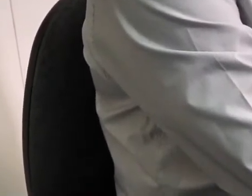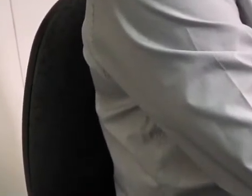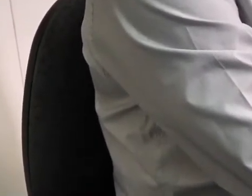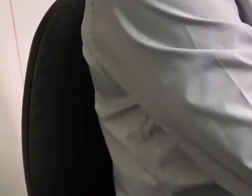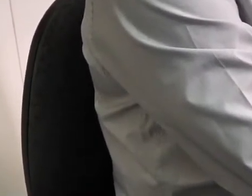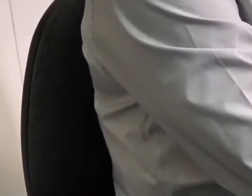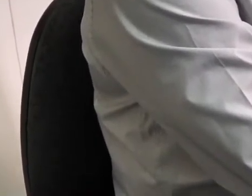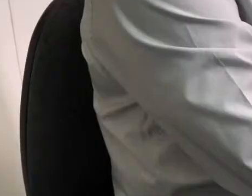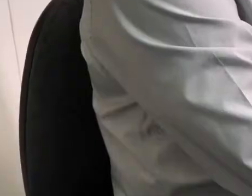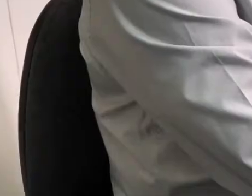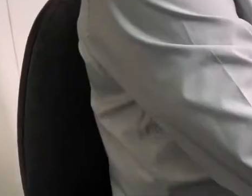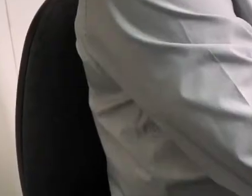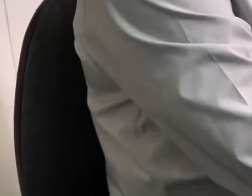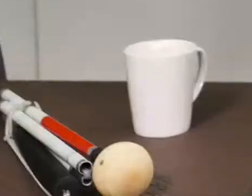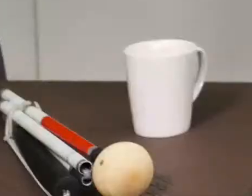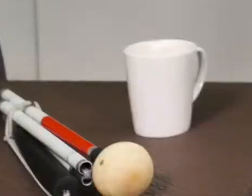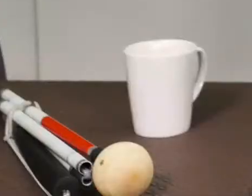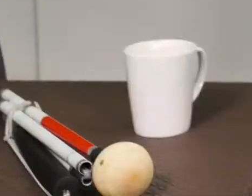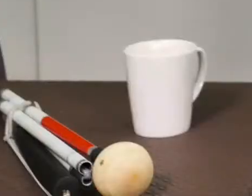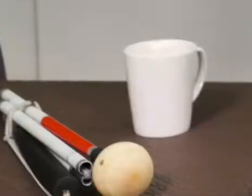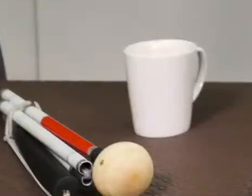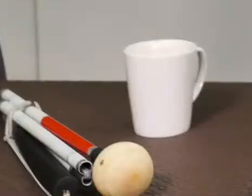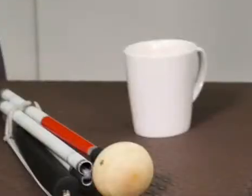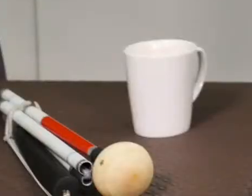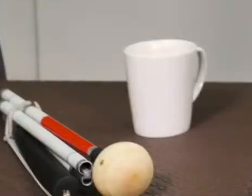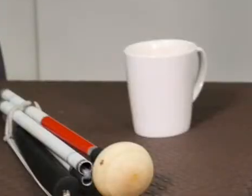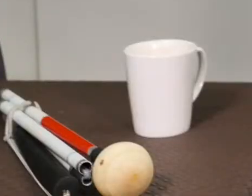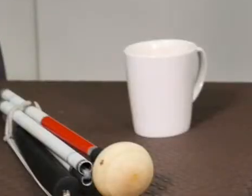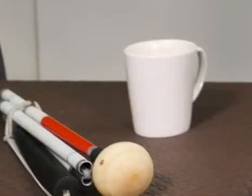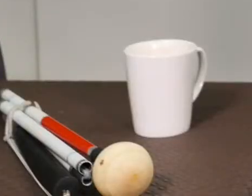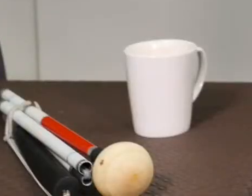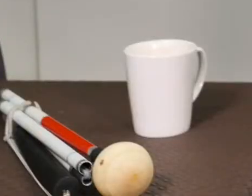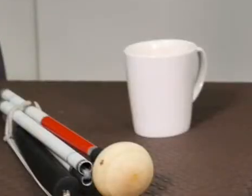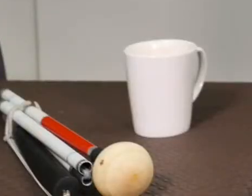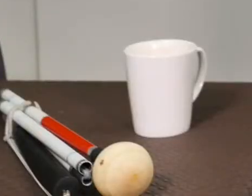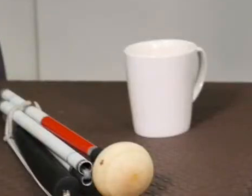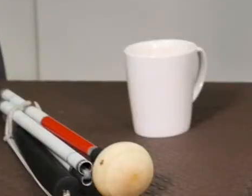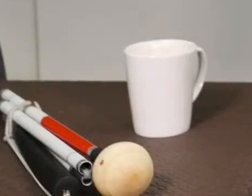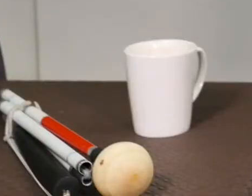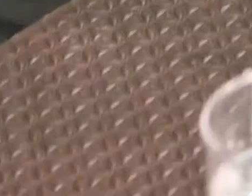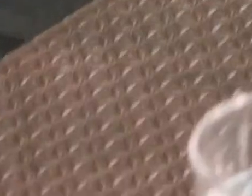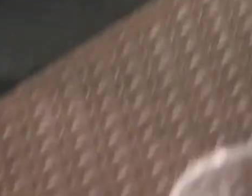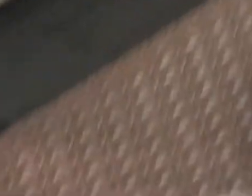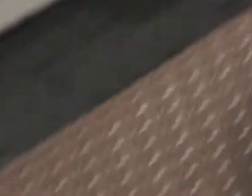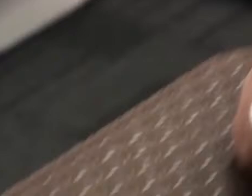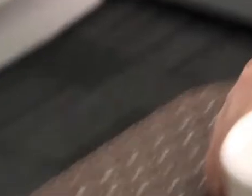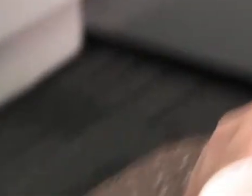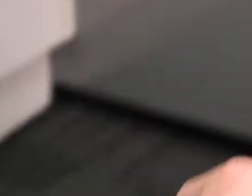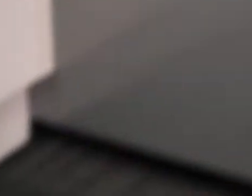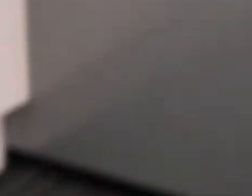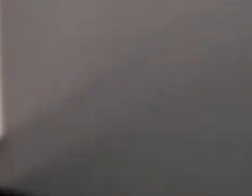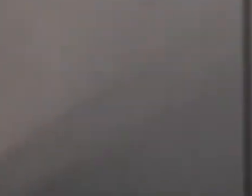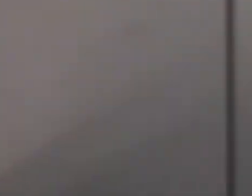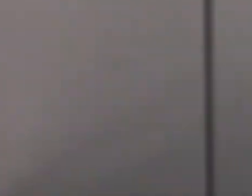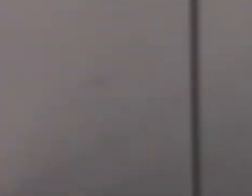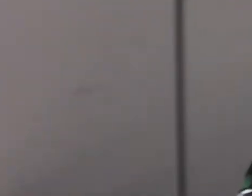in a couple of weeks. A little known fact about myself is I'm a double transplant recipient. Being immunosuppressed, I've